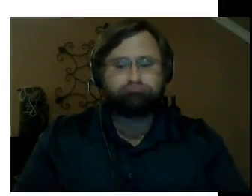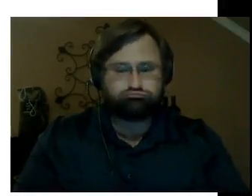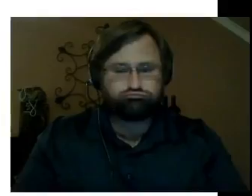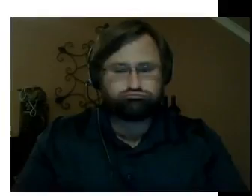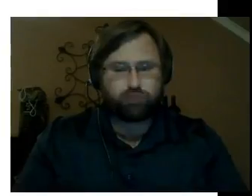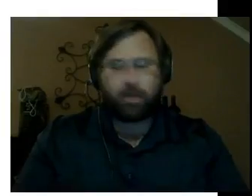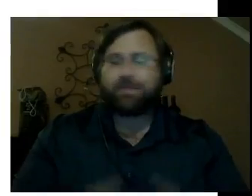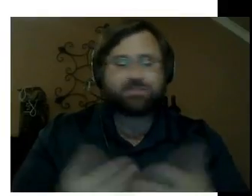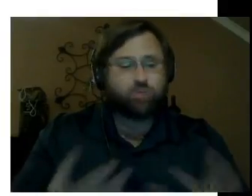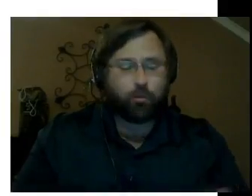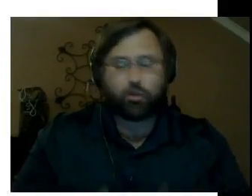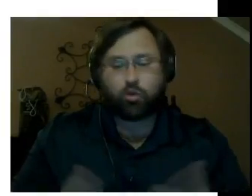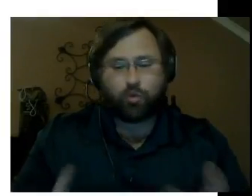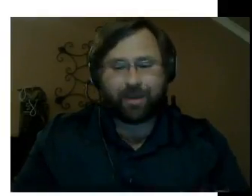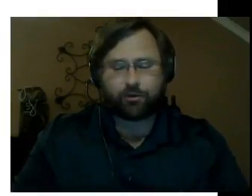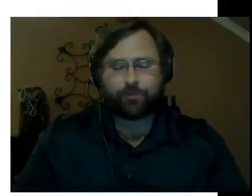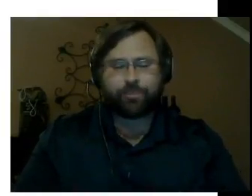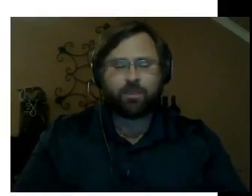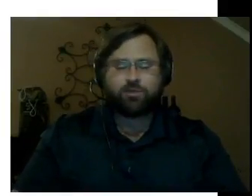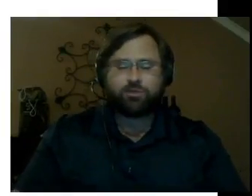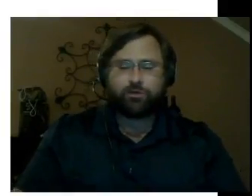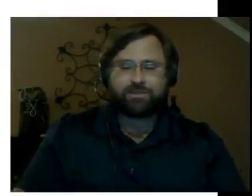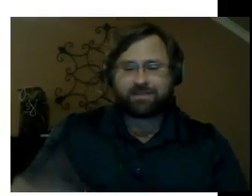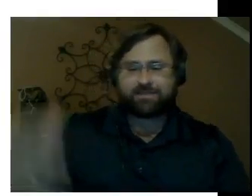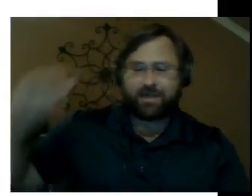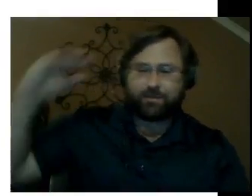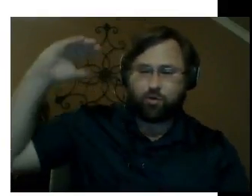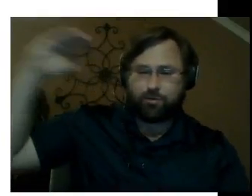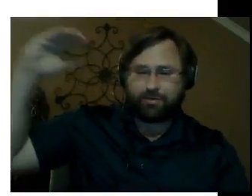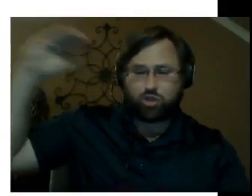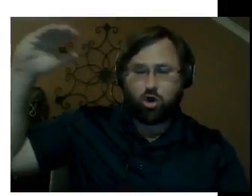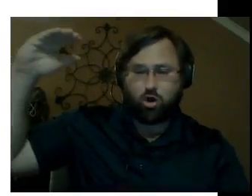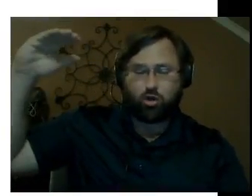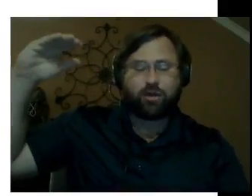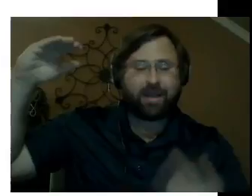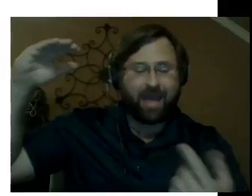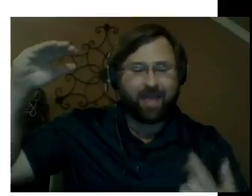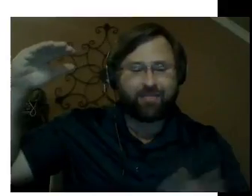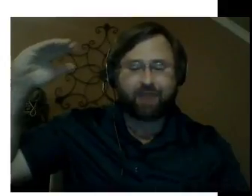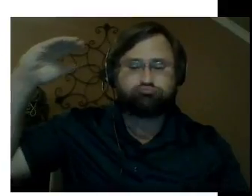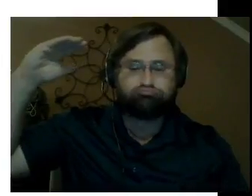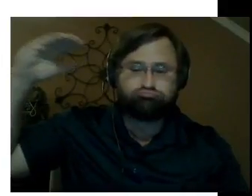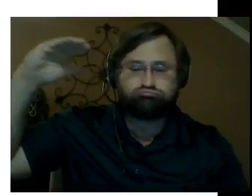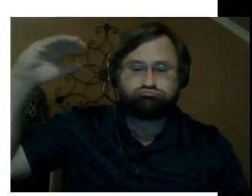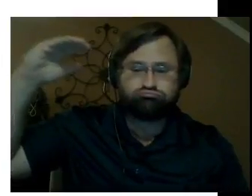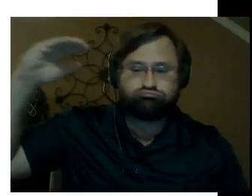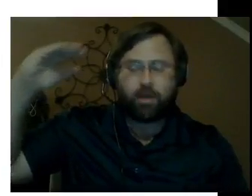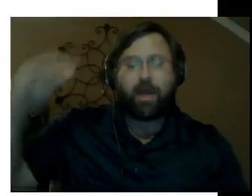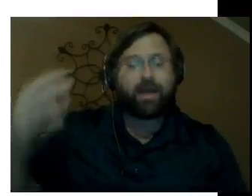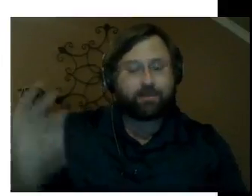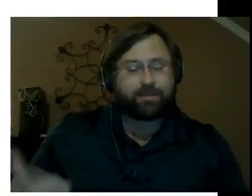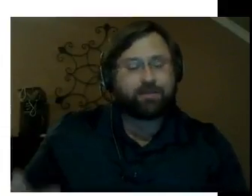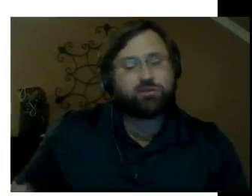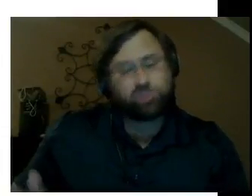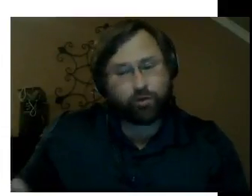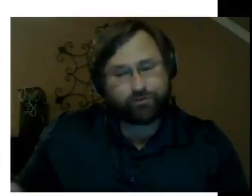MM means normal or regular. So you could take the sign that would normally mean tall and add that,